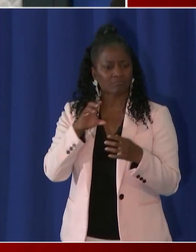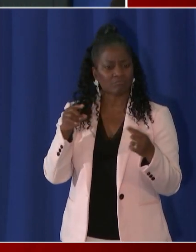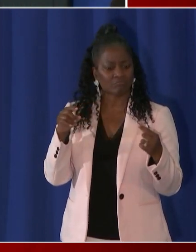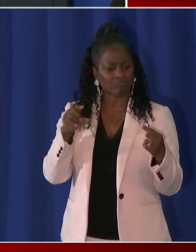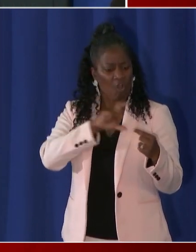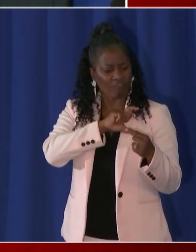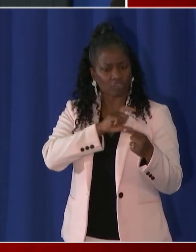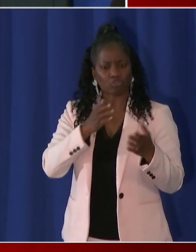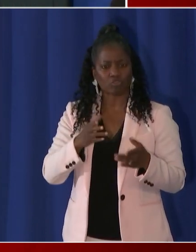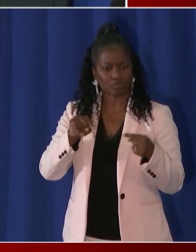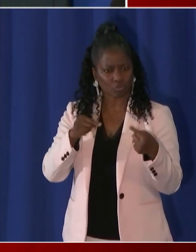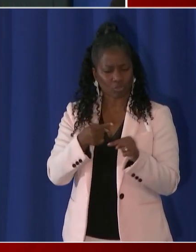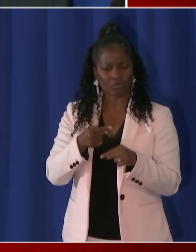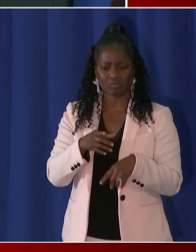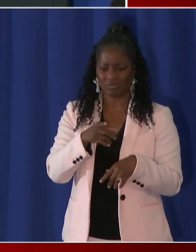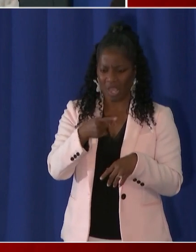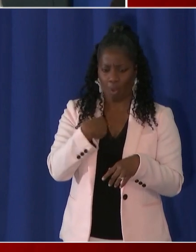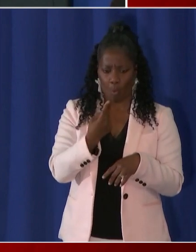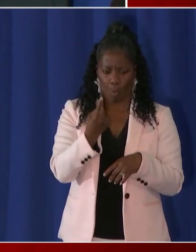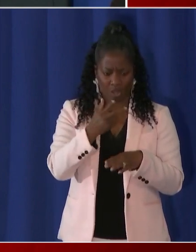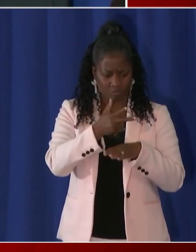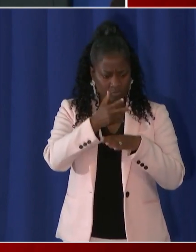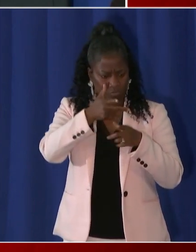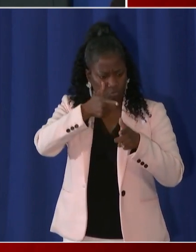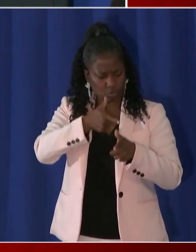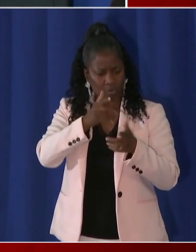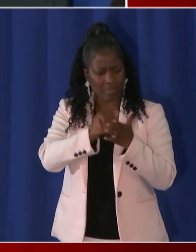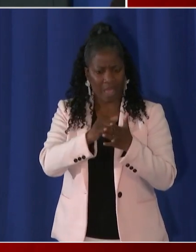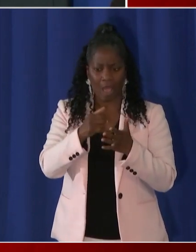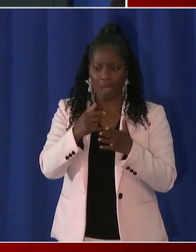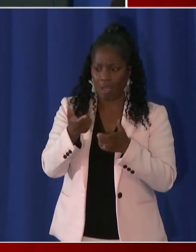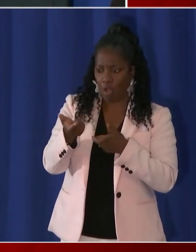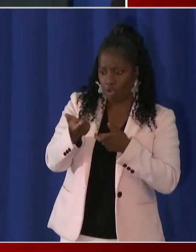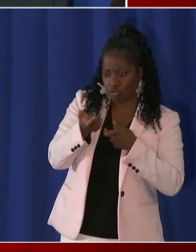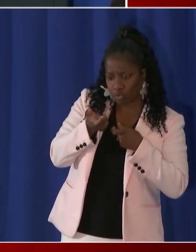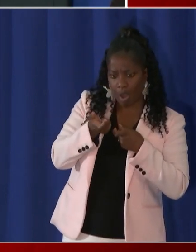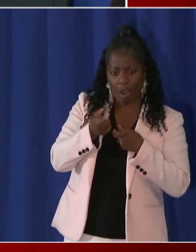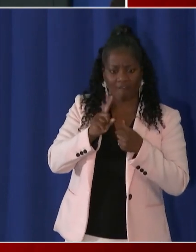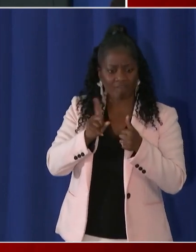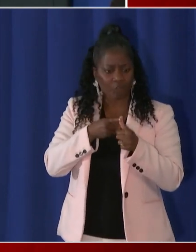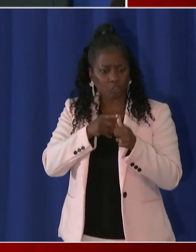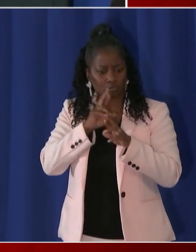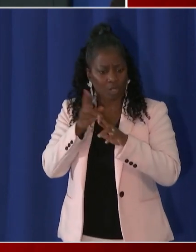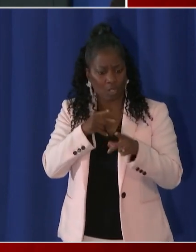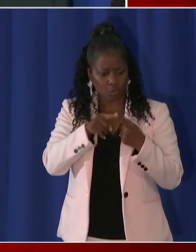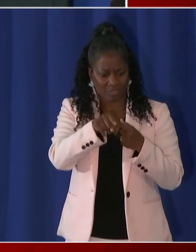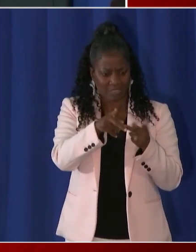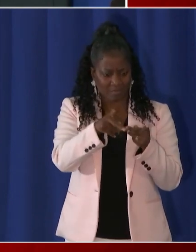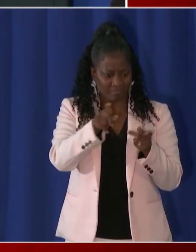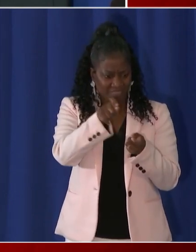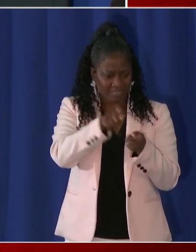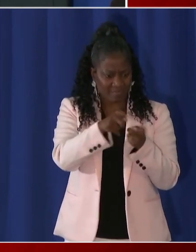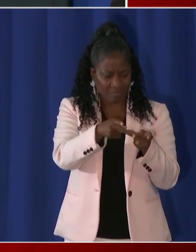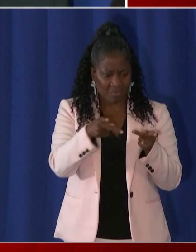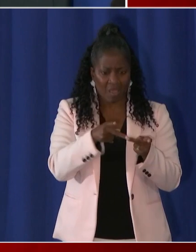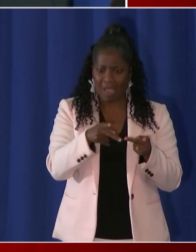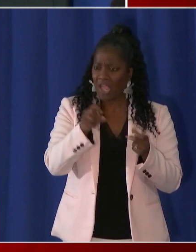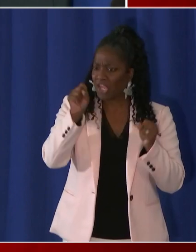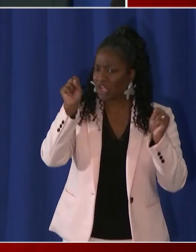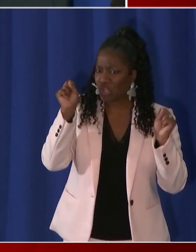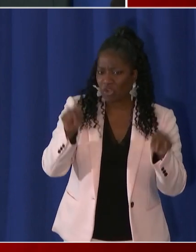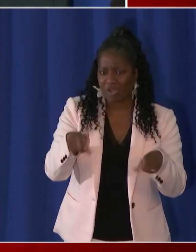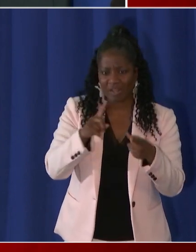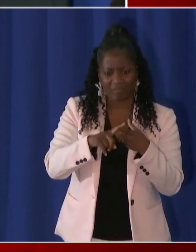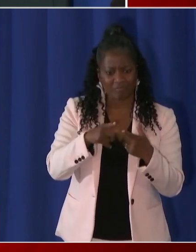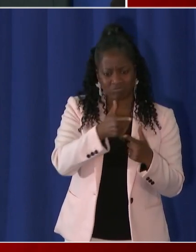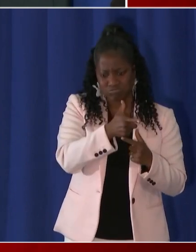ago. I mean, you have a shooting at a location that draws first responders to a particular spot. I mean, he could have very well wiped out several